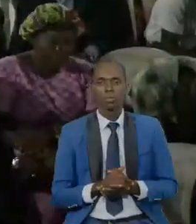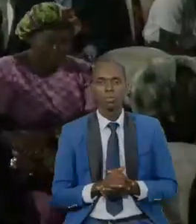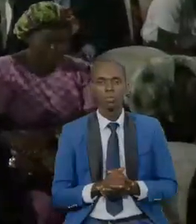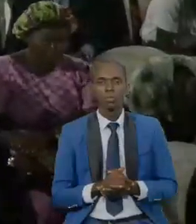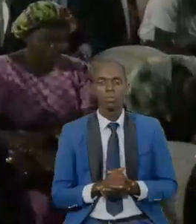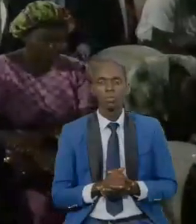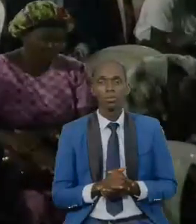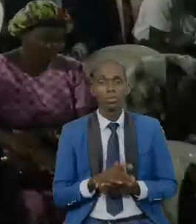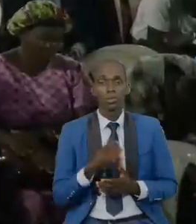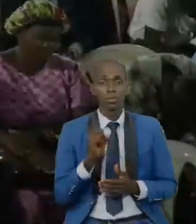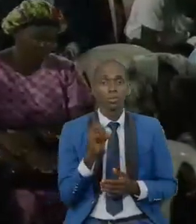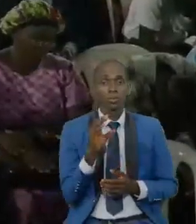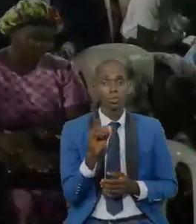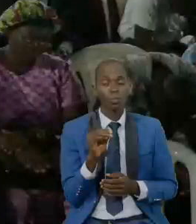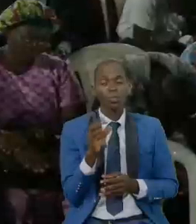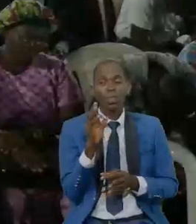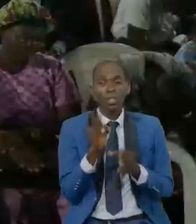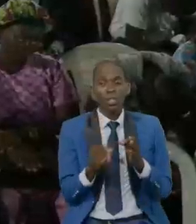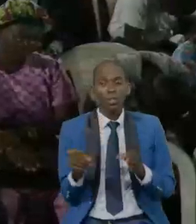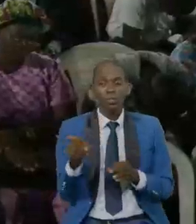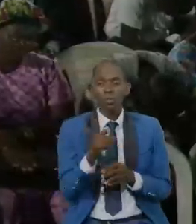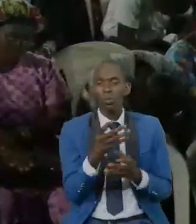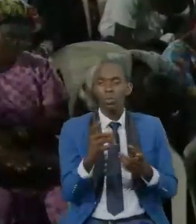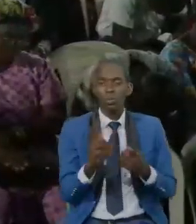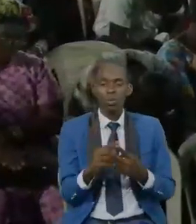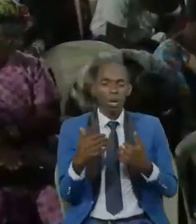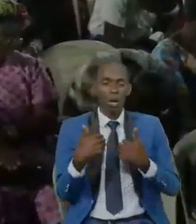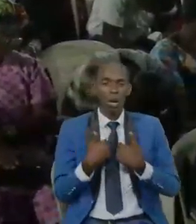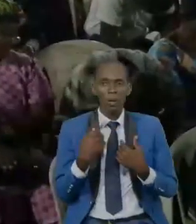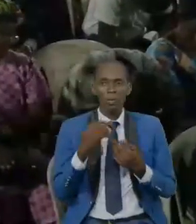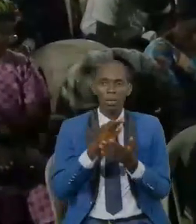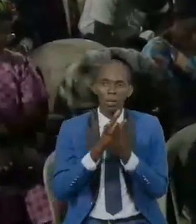So, if you want to have the peace of God now,